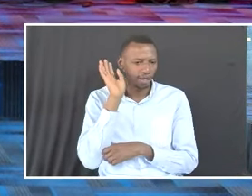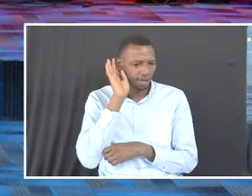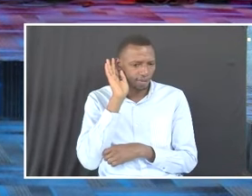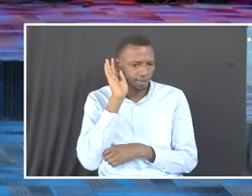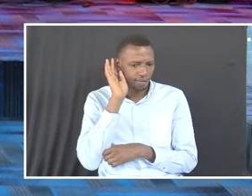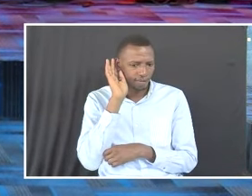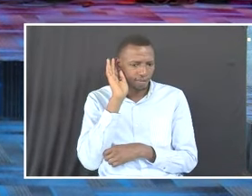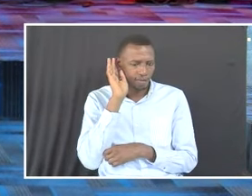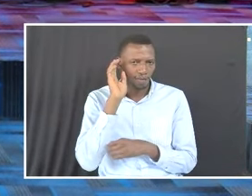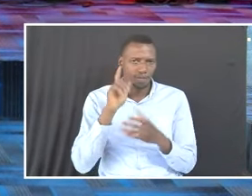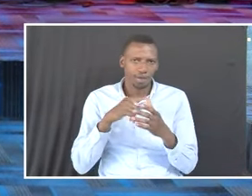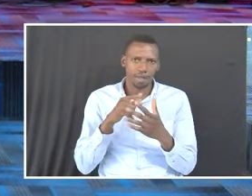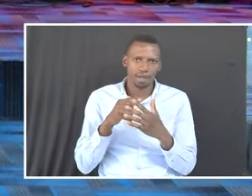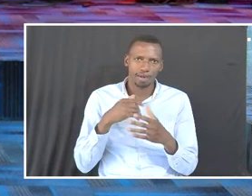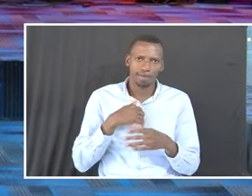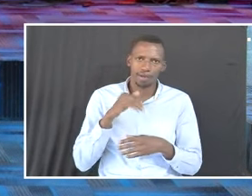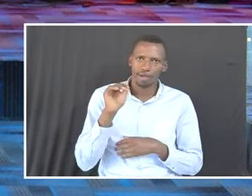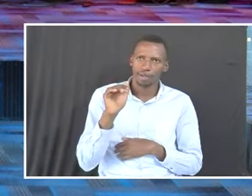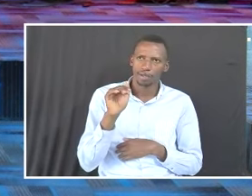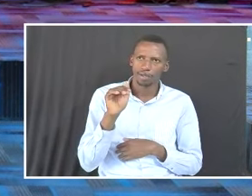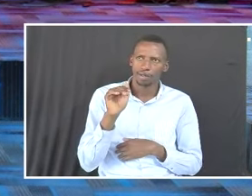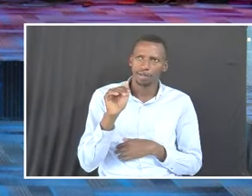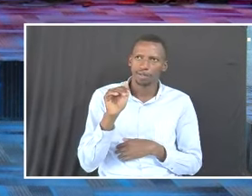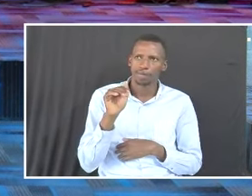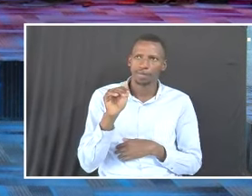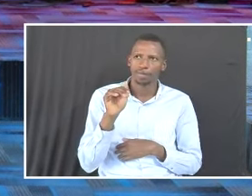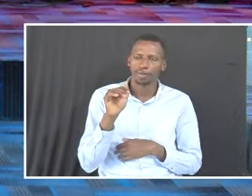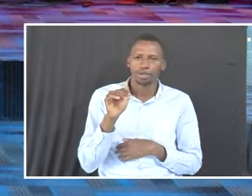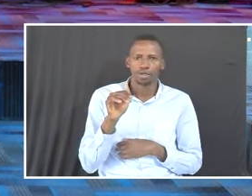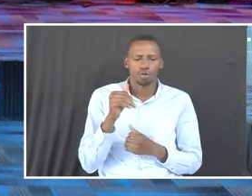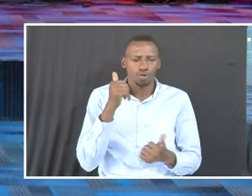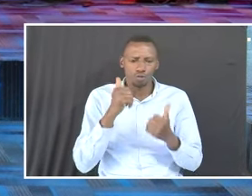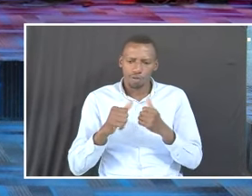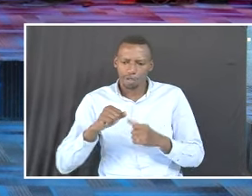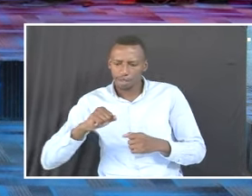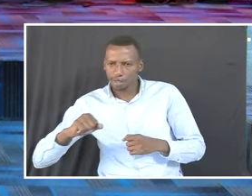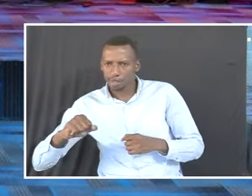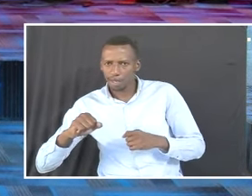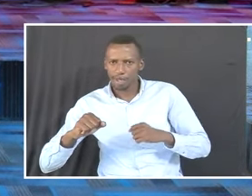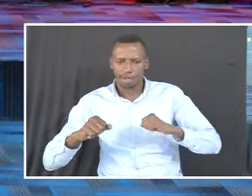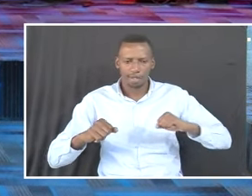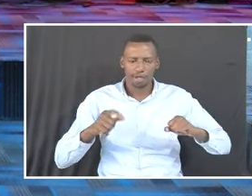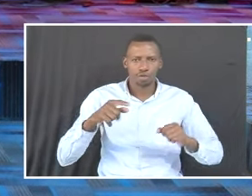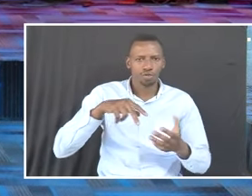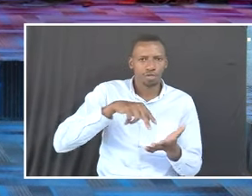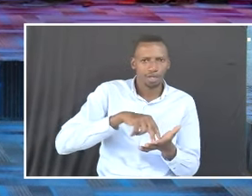I hear them ask, which side are you standing on?